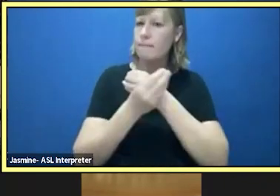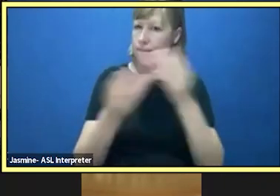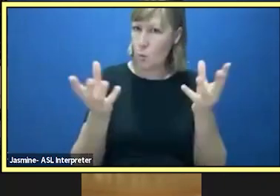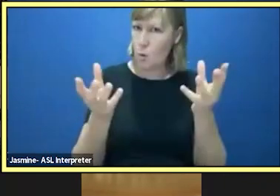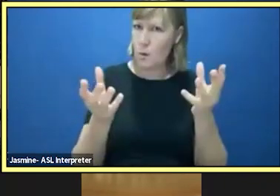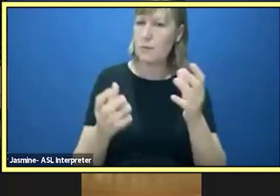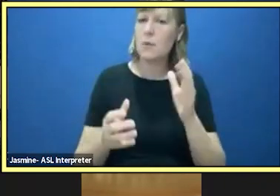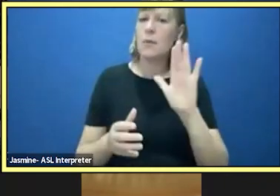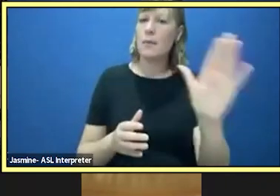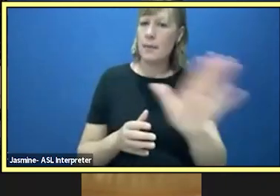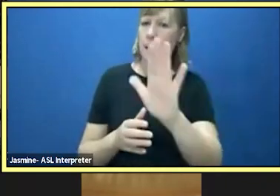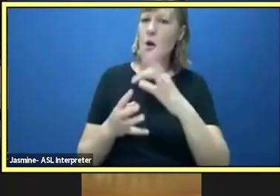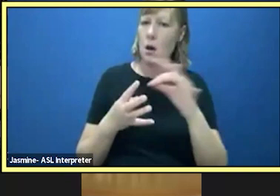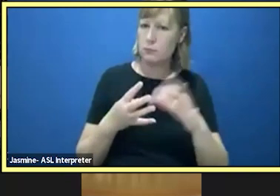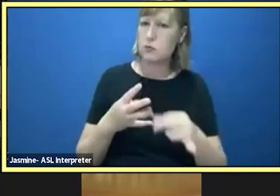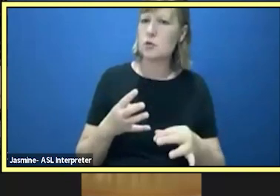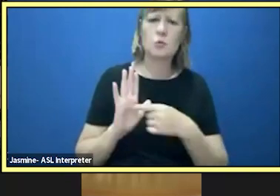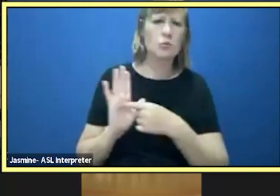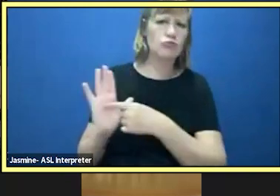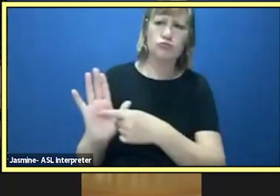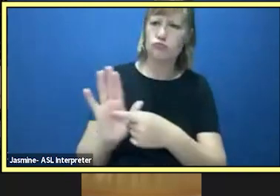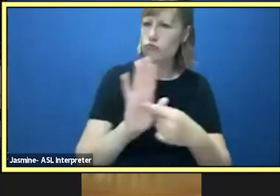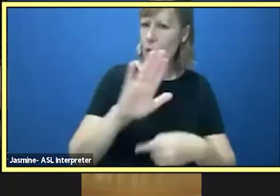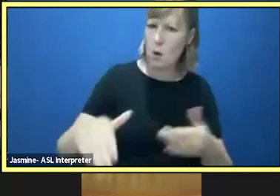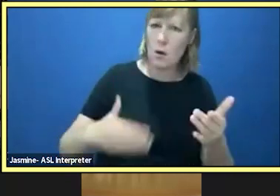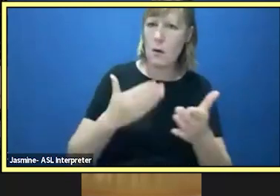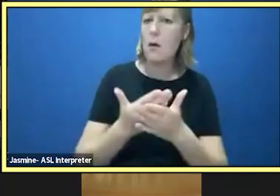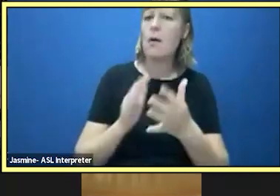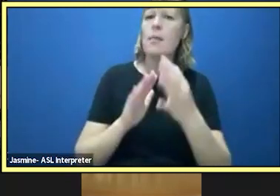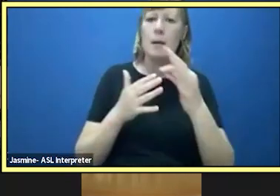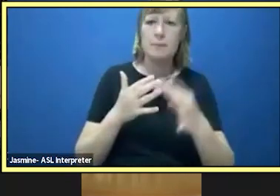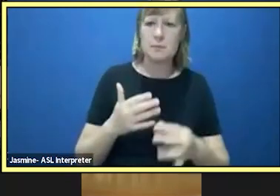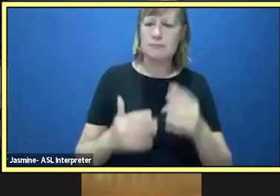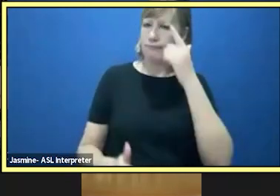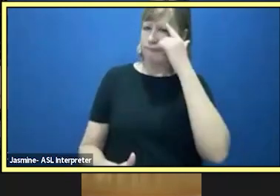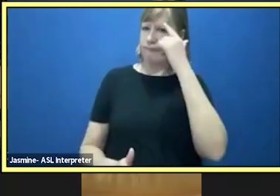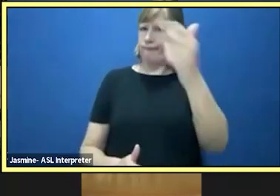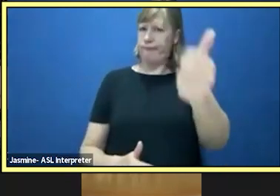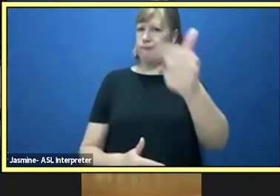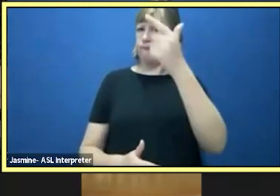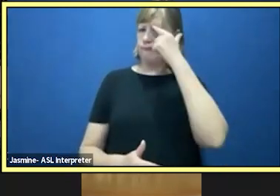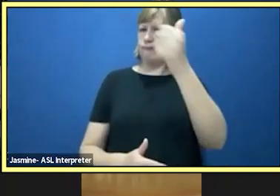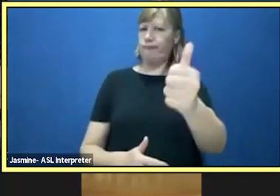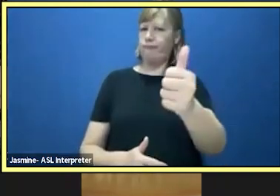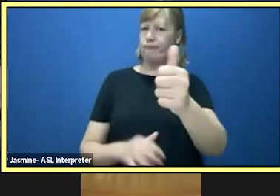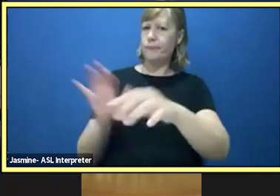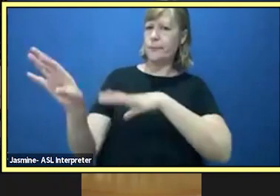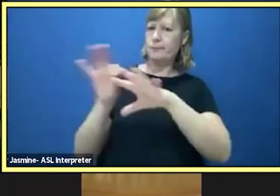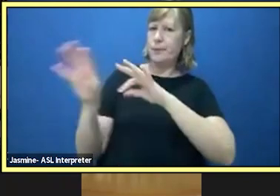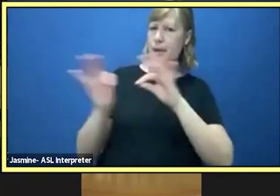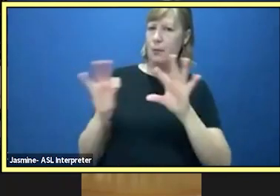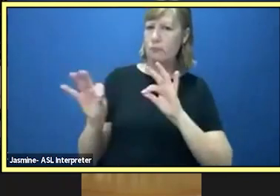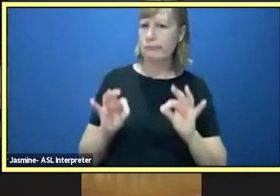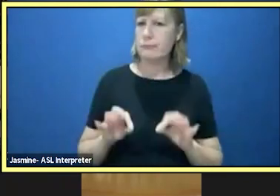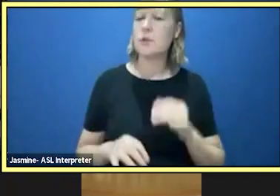options. And then they will self-select that, and then that's a case management organization. So if they're aware that you work for